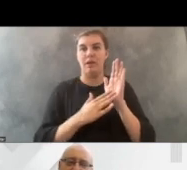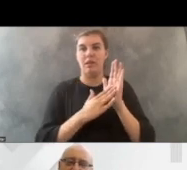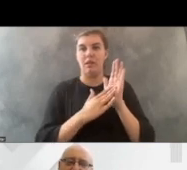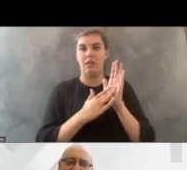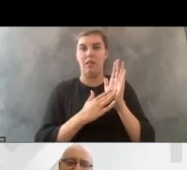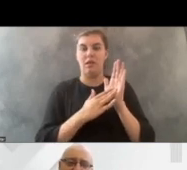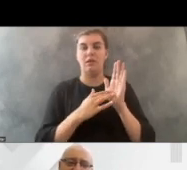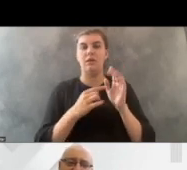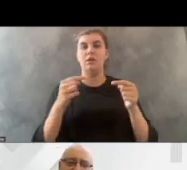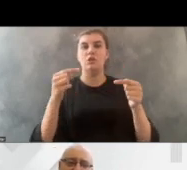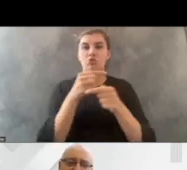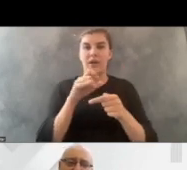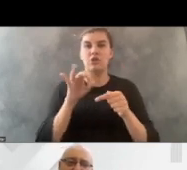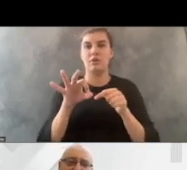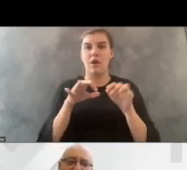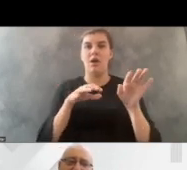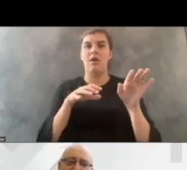detectable.